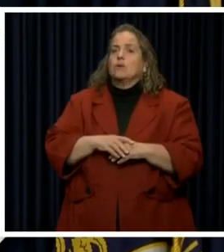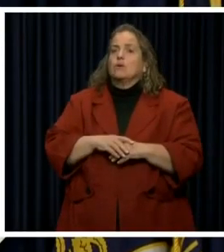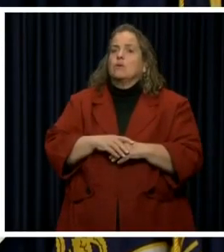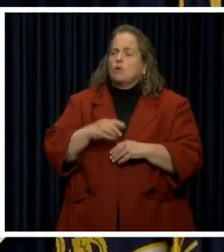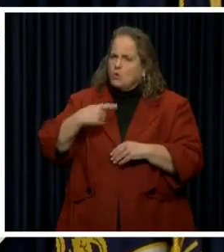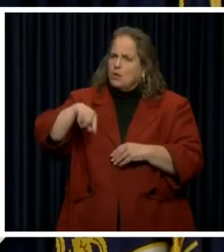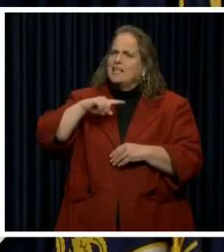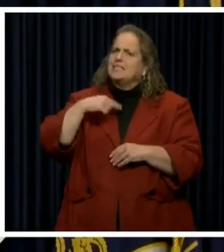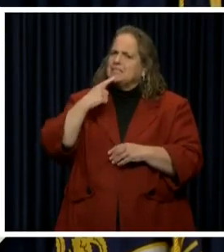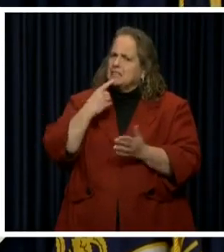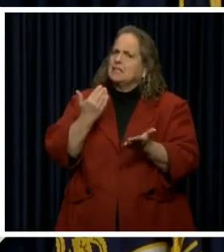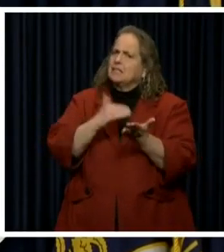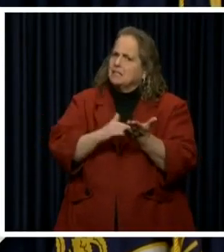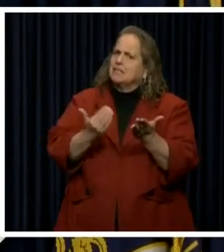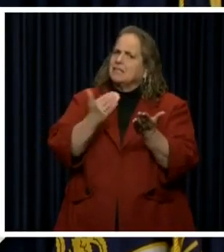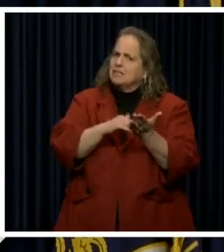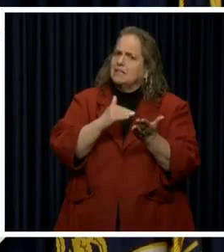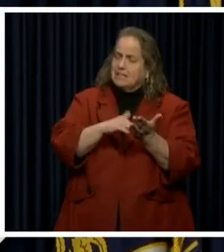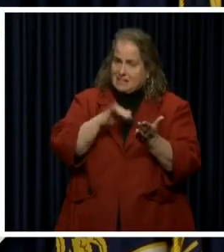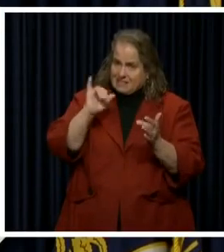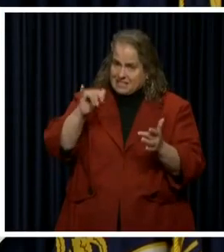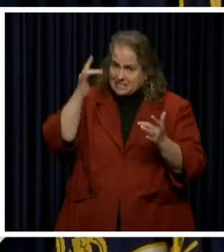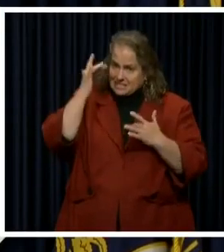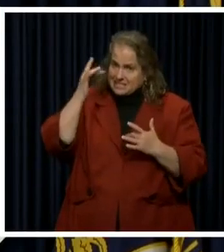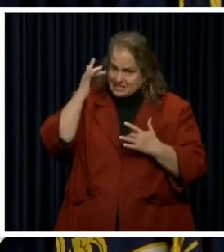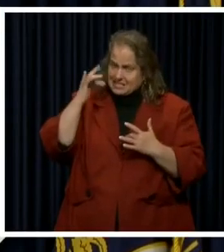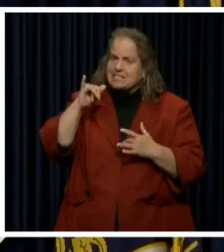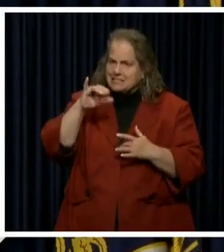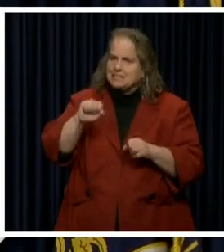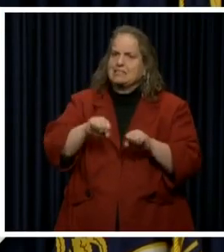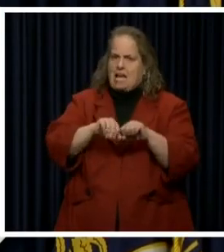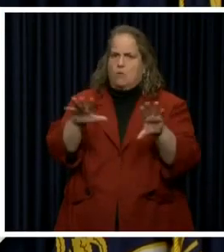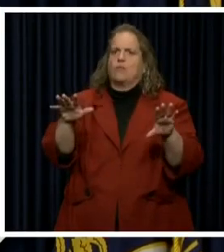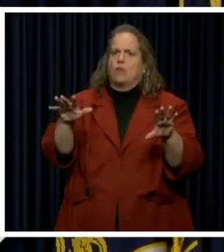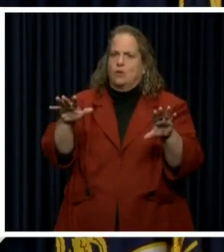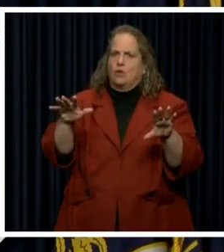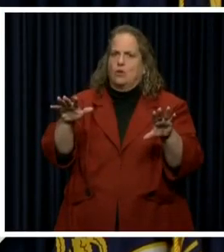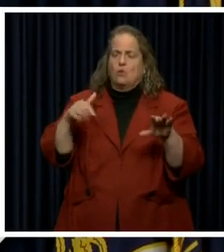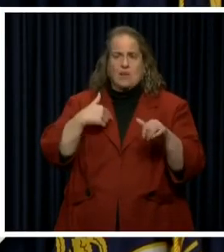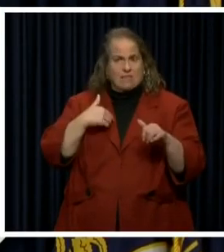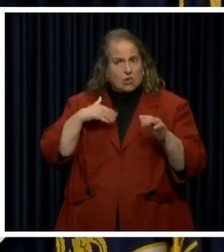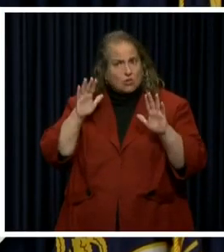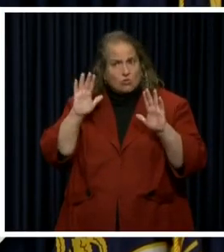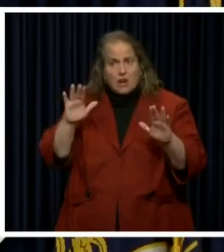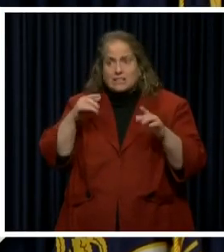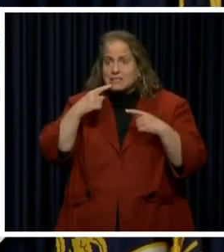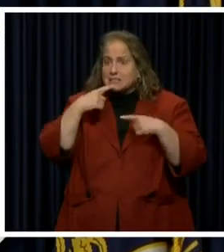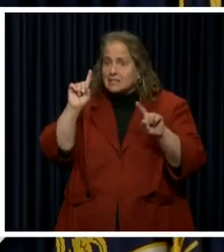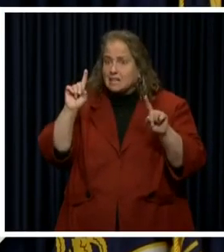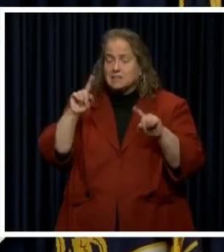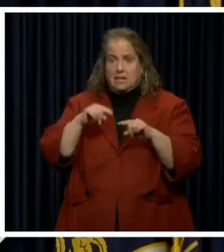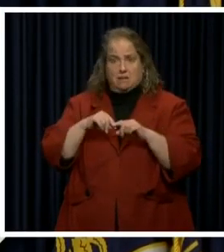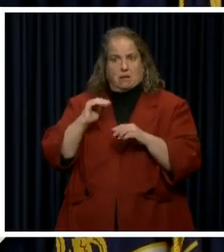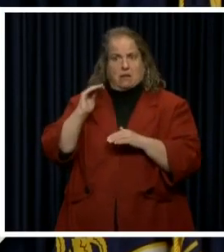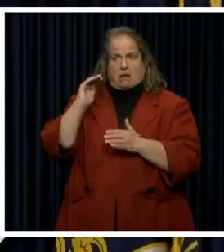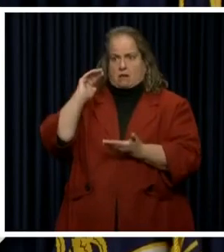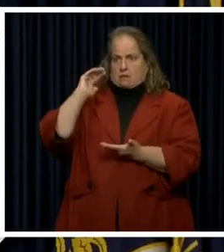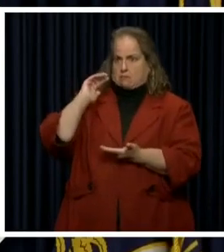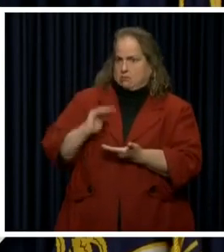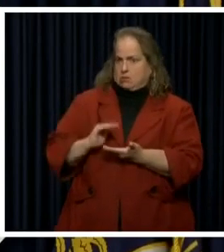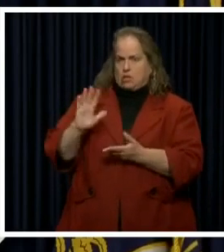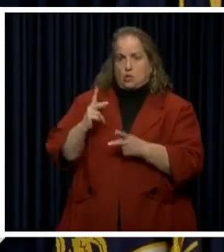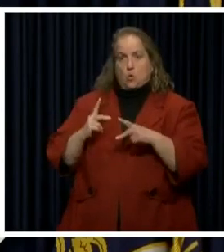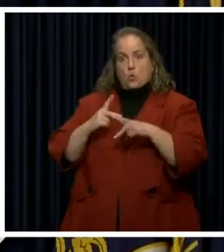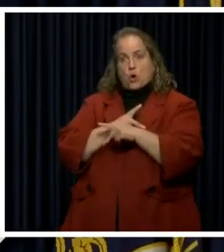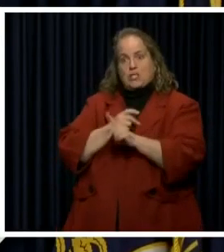We've said repeatedly that this disease is still out there, that though we've had great success in blunting its worst impact